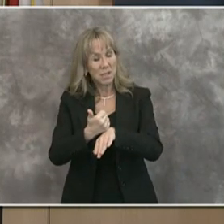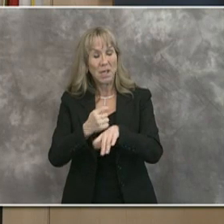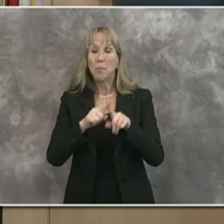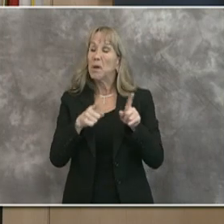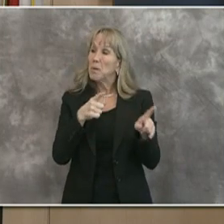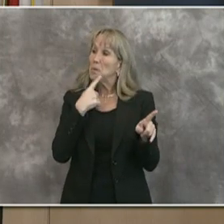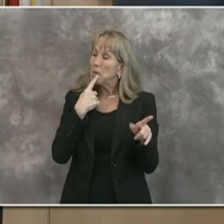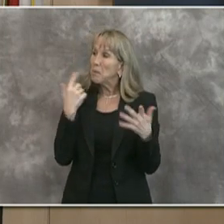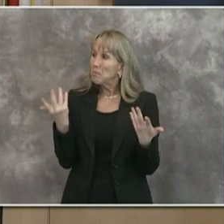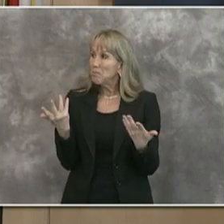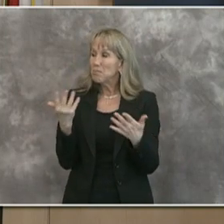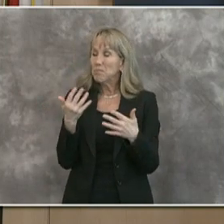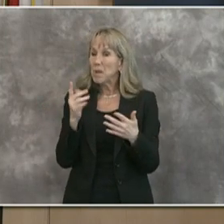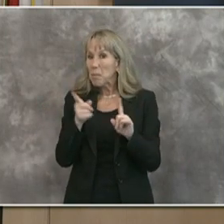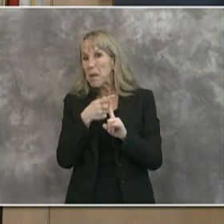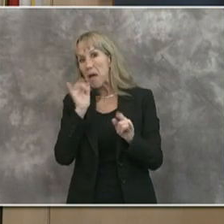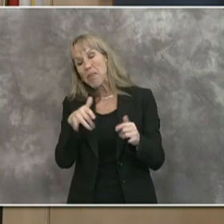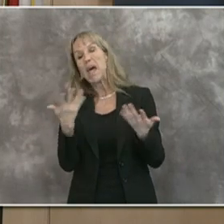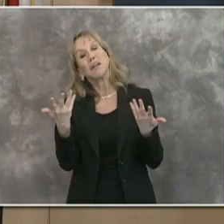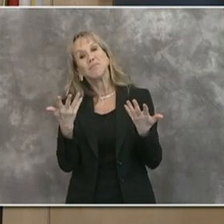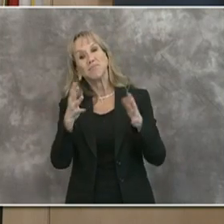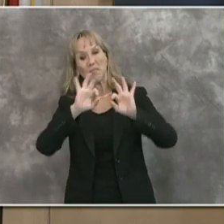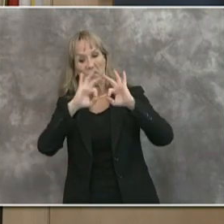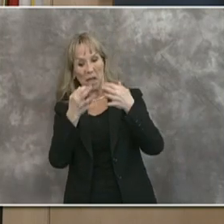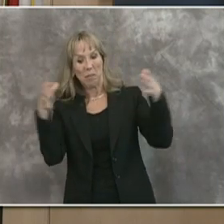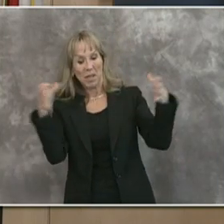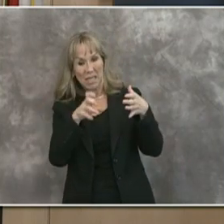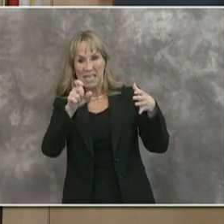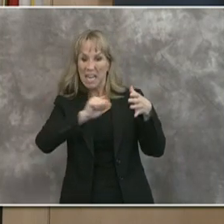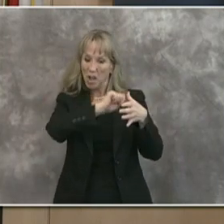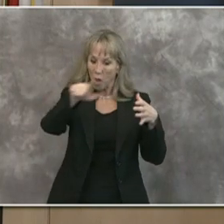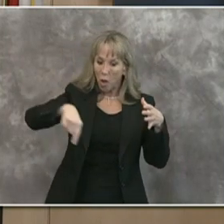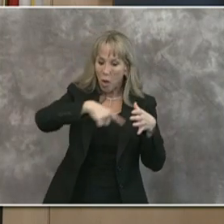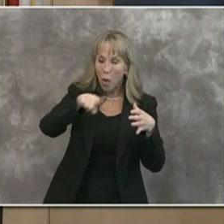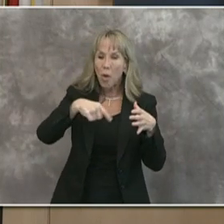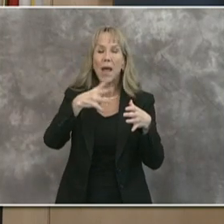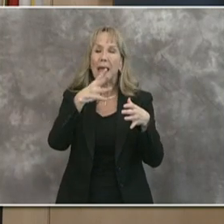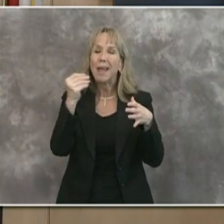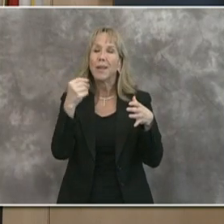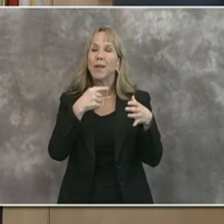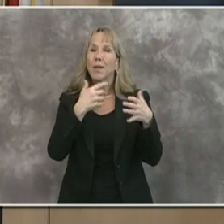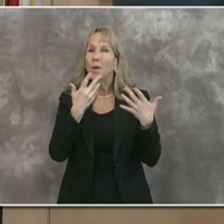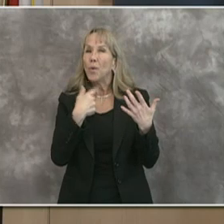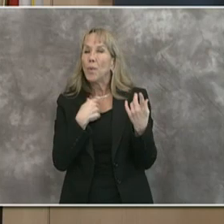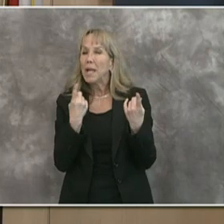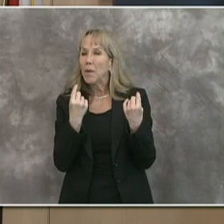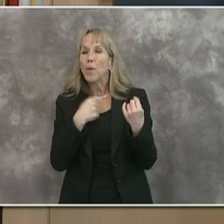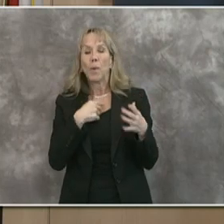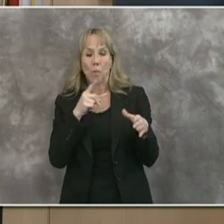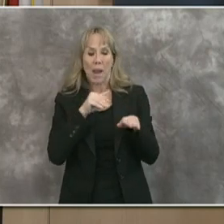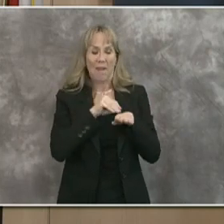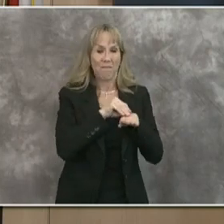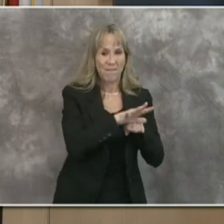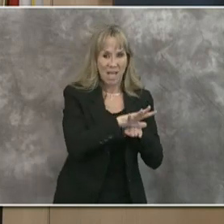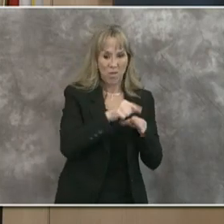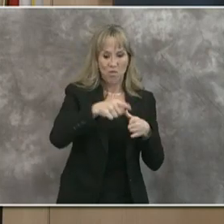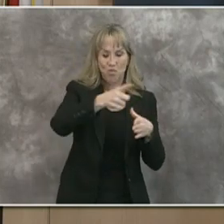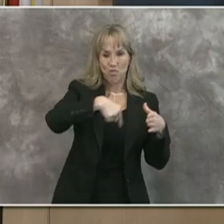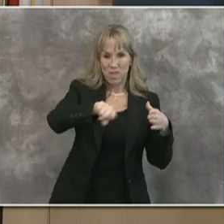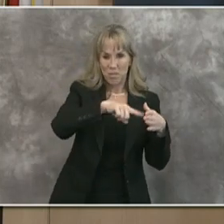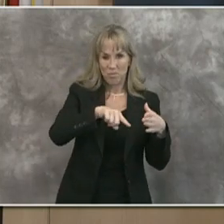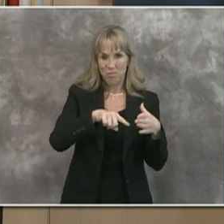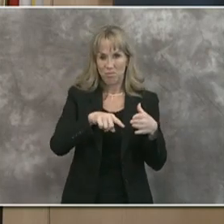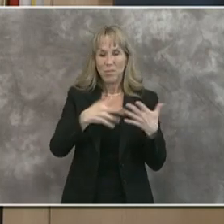would discover quickly in our epidemiologic investigation, and we would give advice to everyone in that household to be able